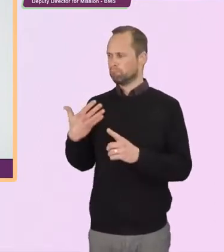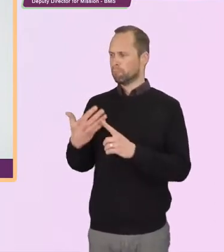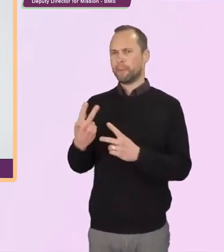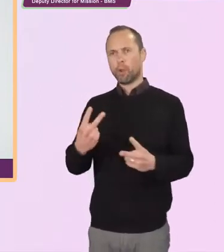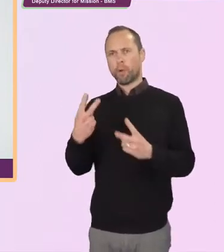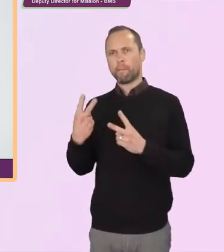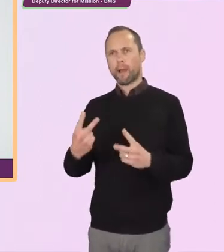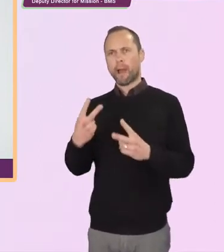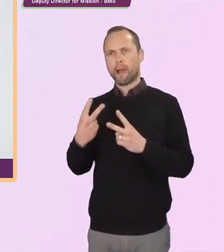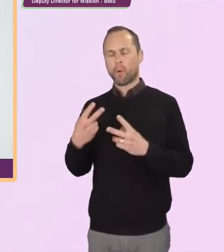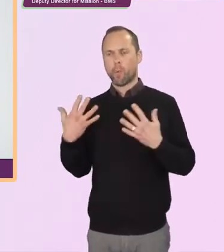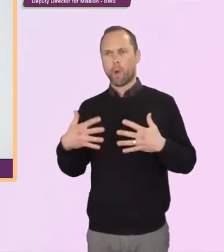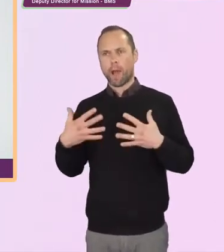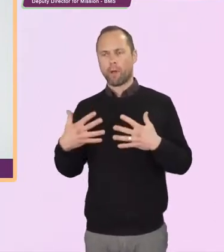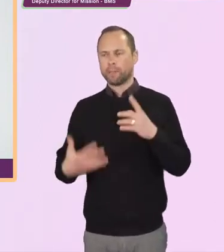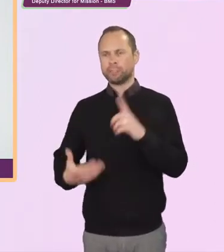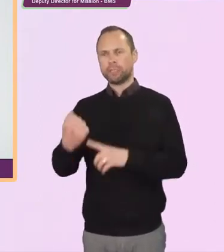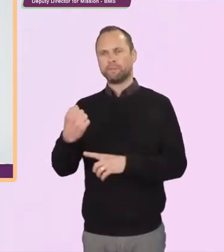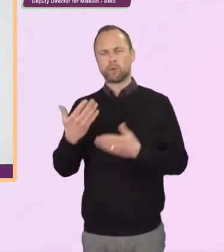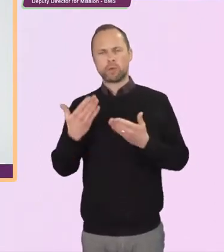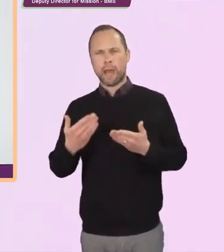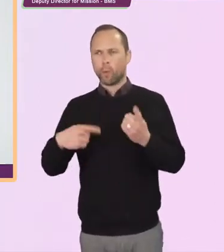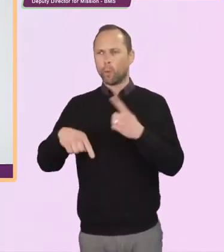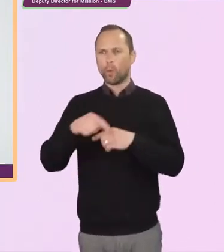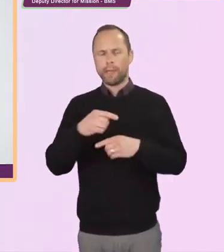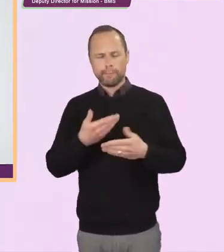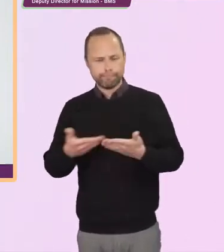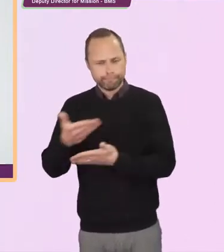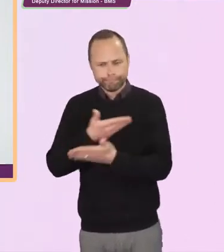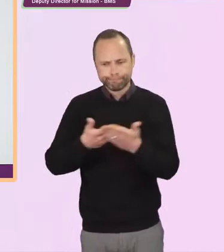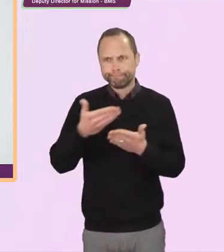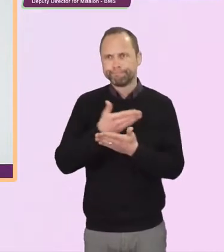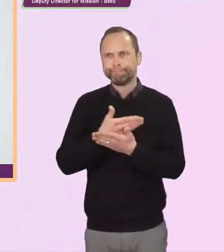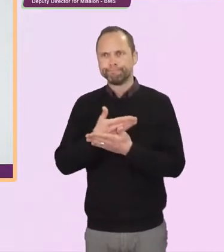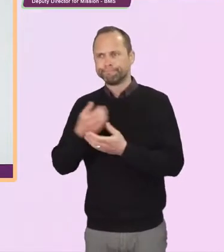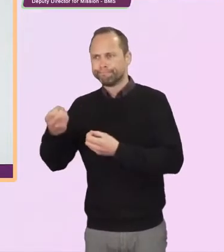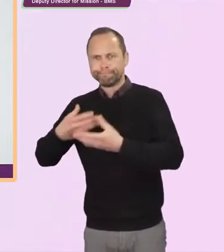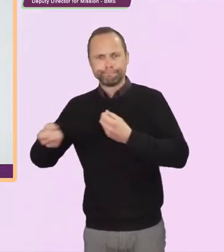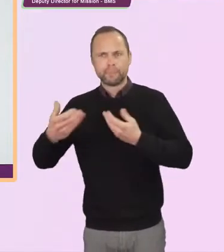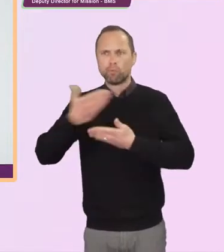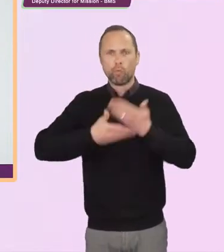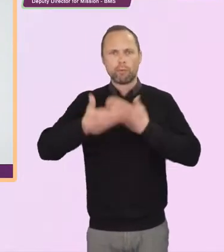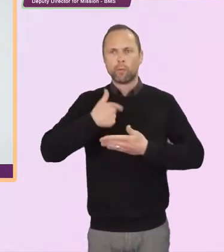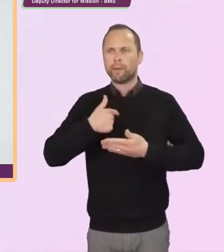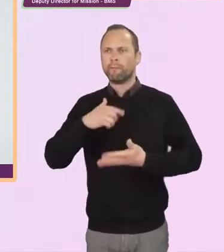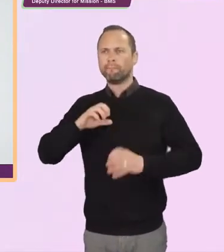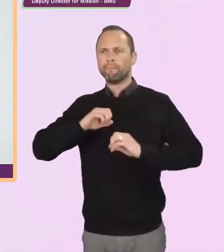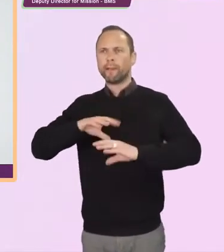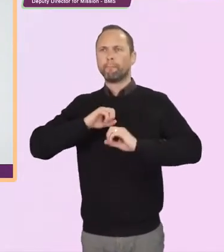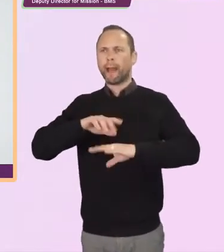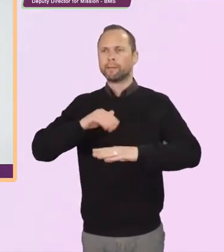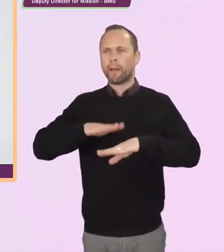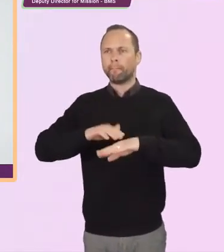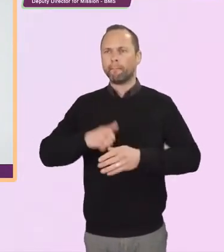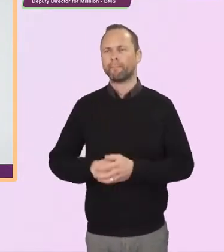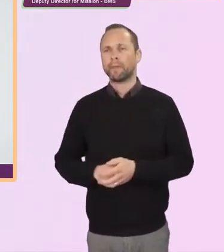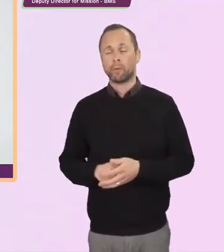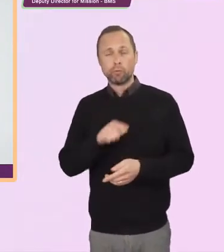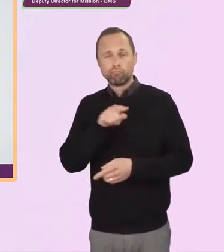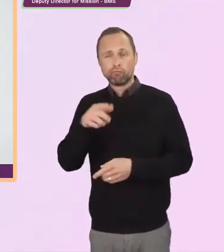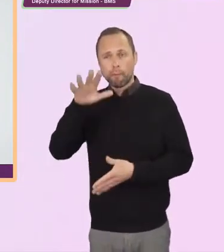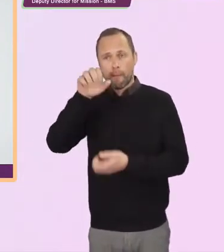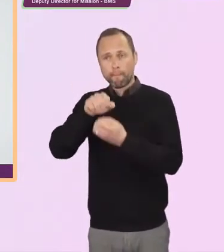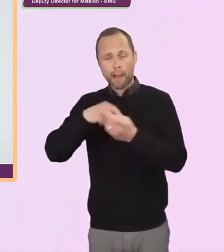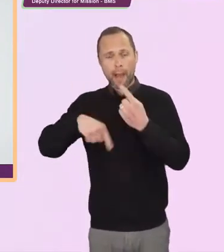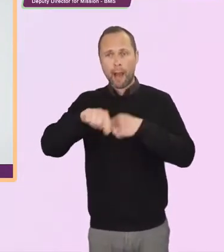and feeding back. So you will remember that we had 7